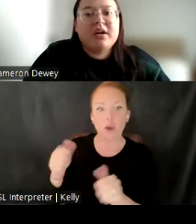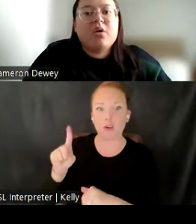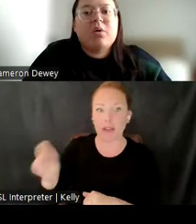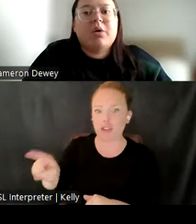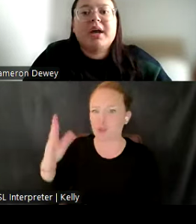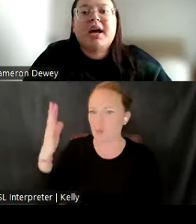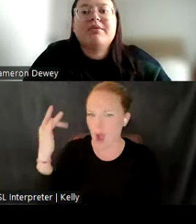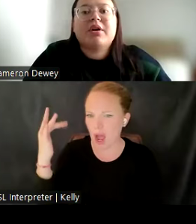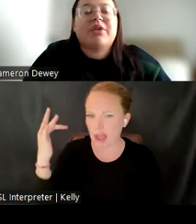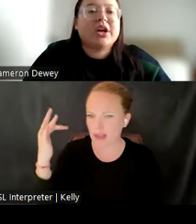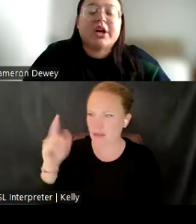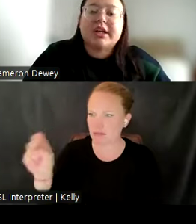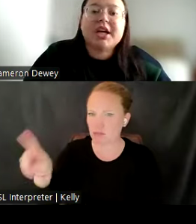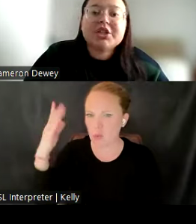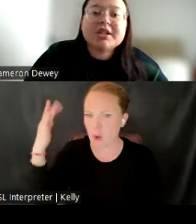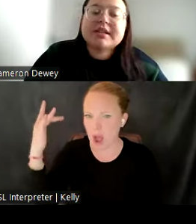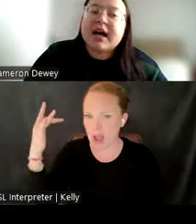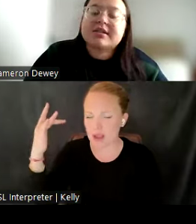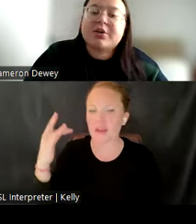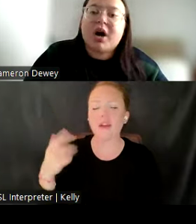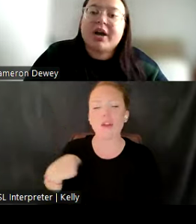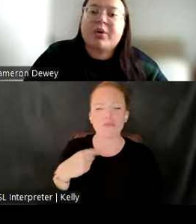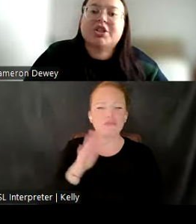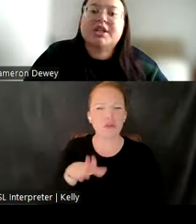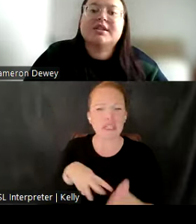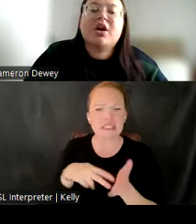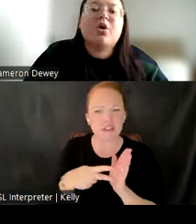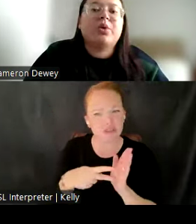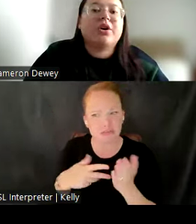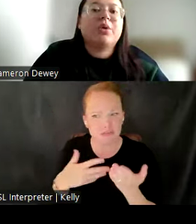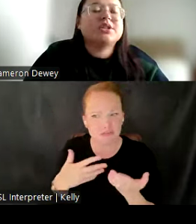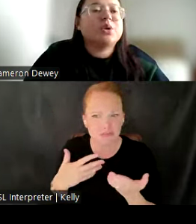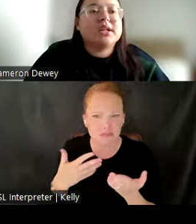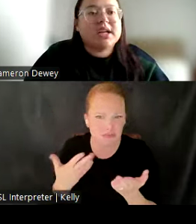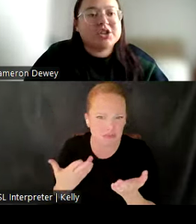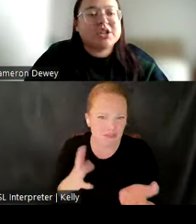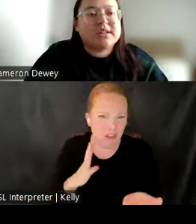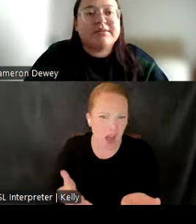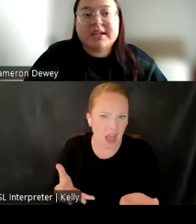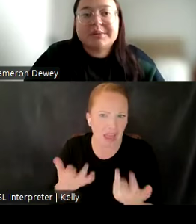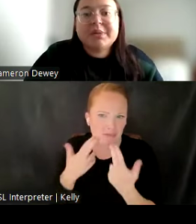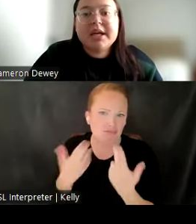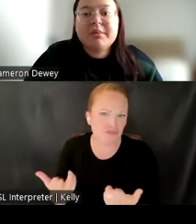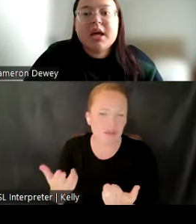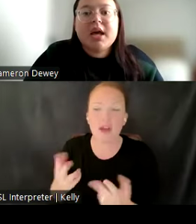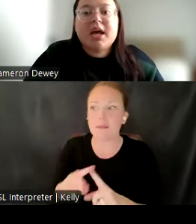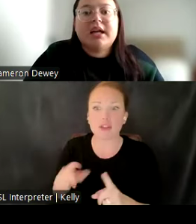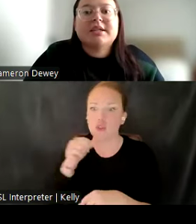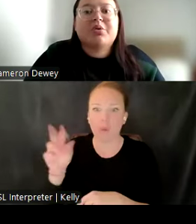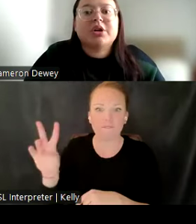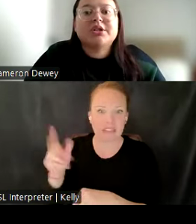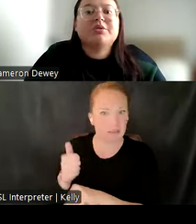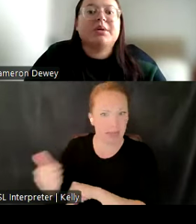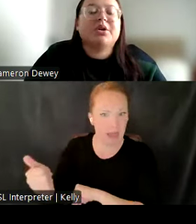why. While we may have very good intentions in asking why questions, we don't want to unintentionally victim blame, and